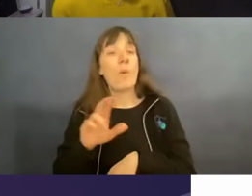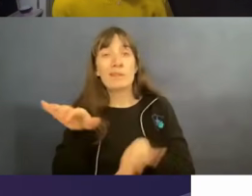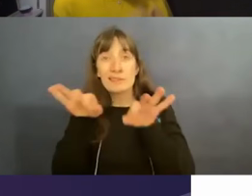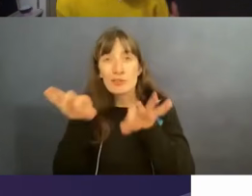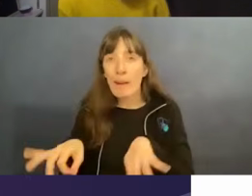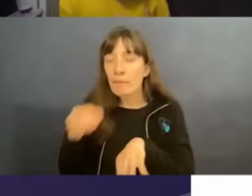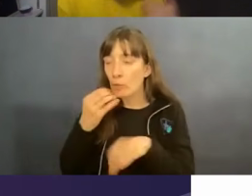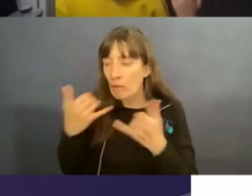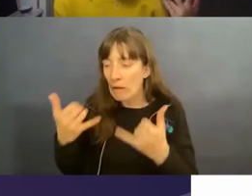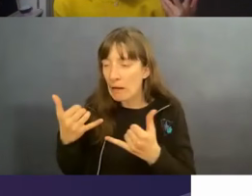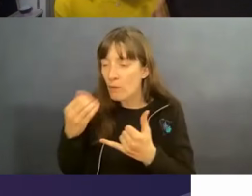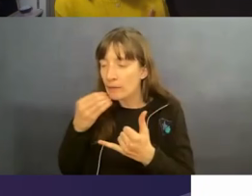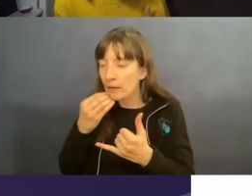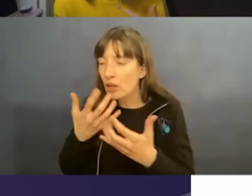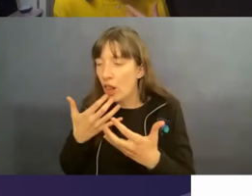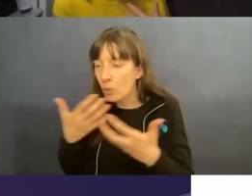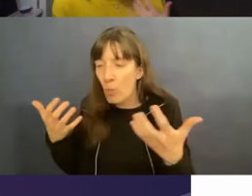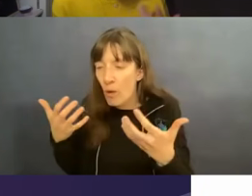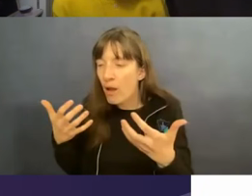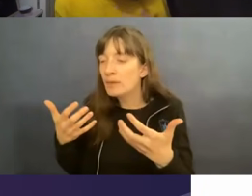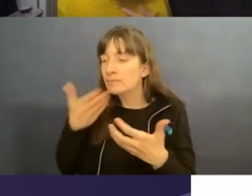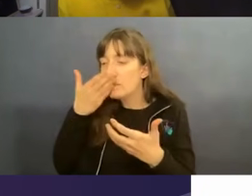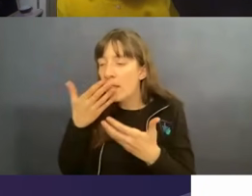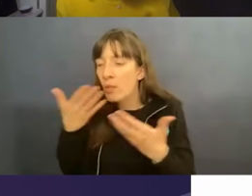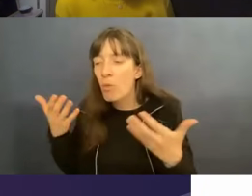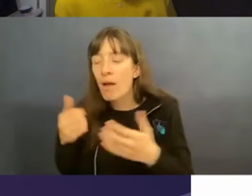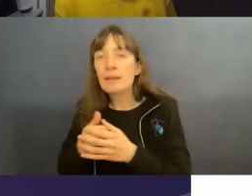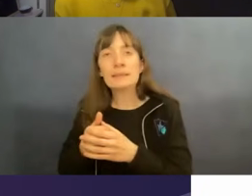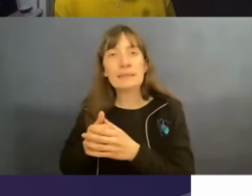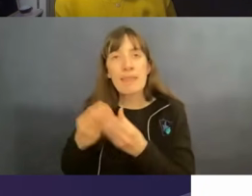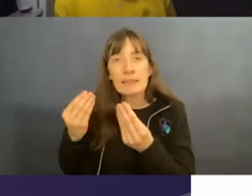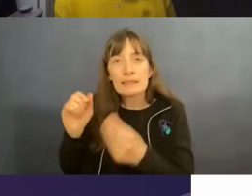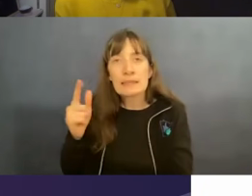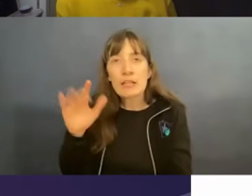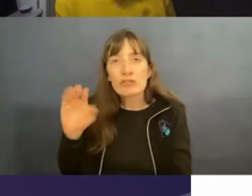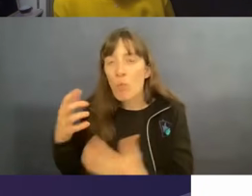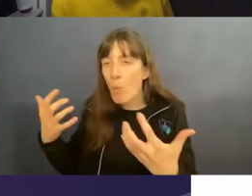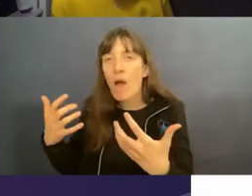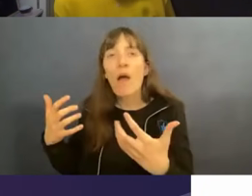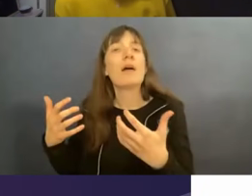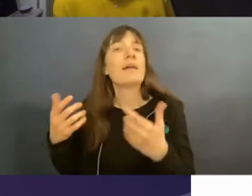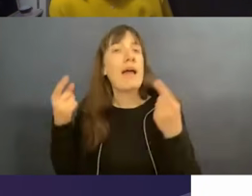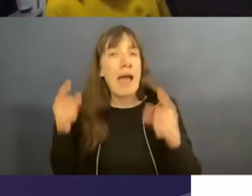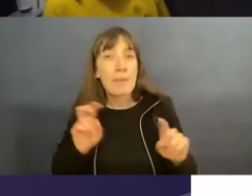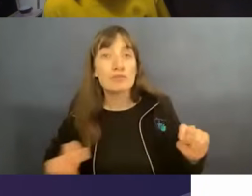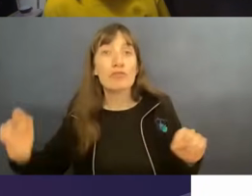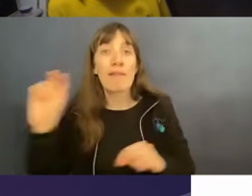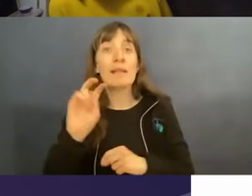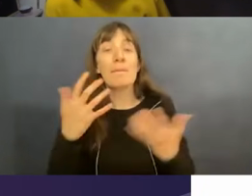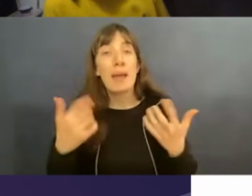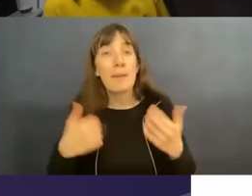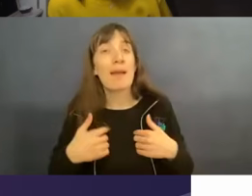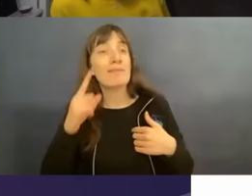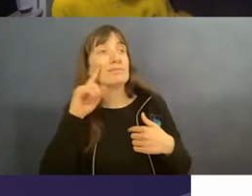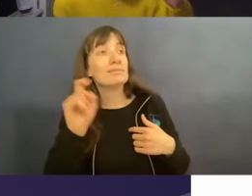we're eating? What is the colors? What does it smell like? What is the texture? When you're traveling, maybe you play I Spy or do